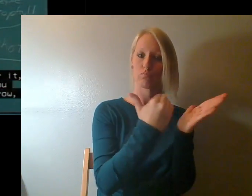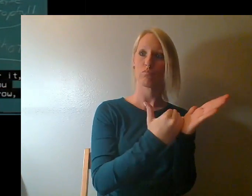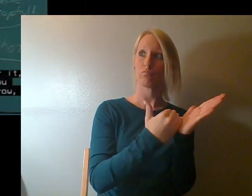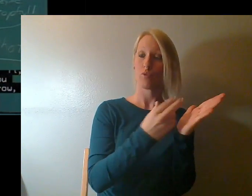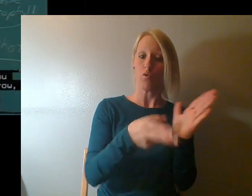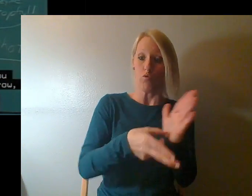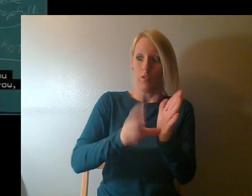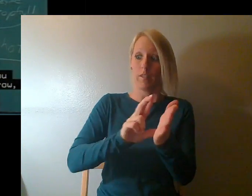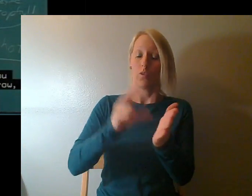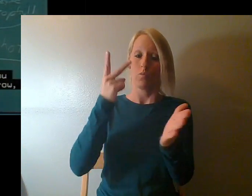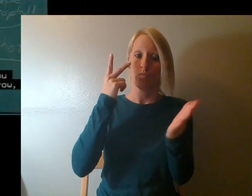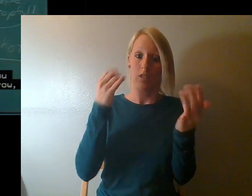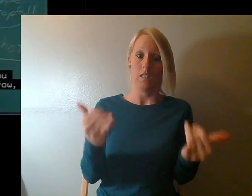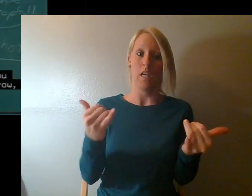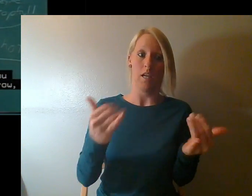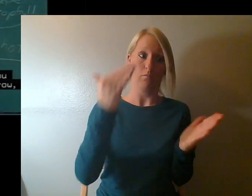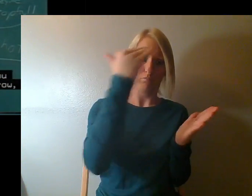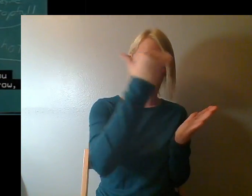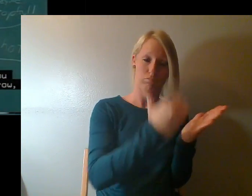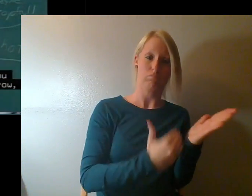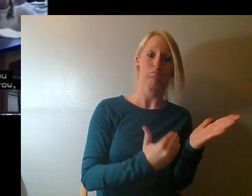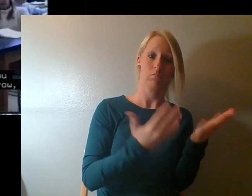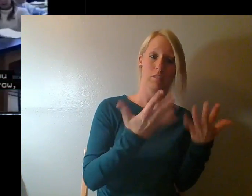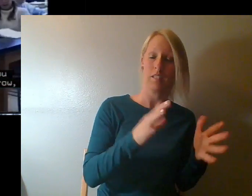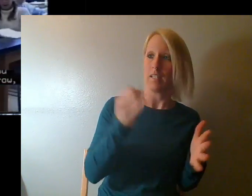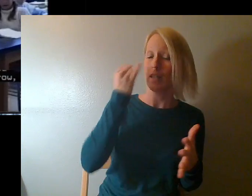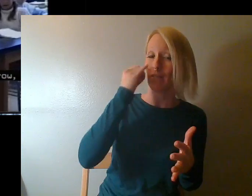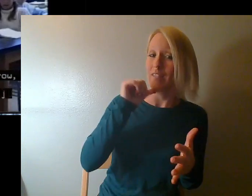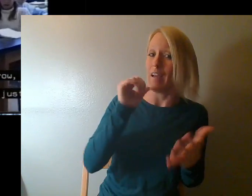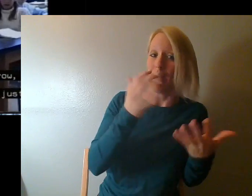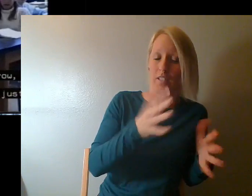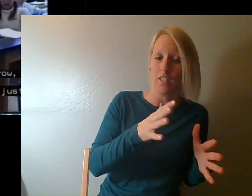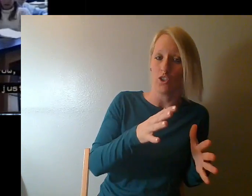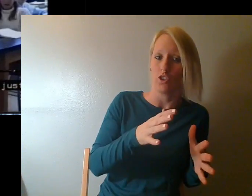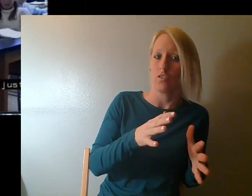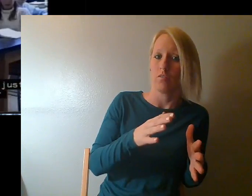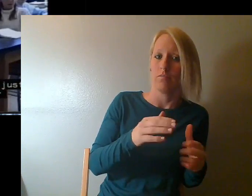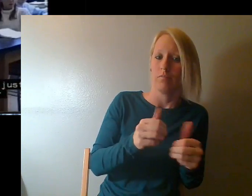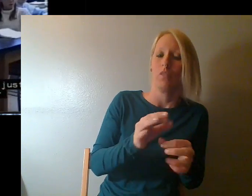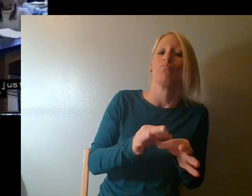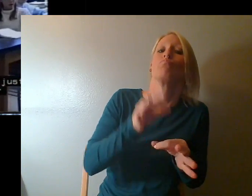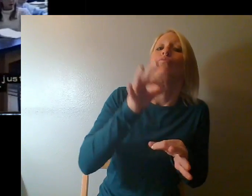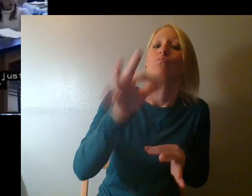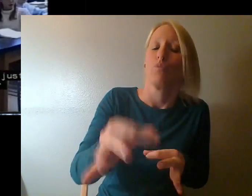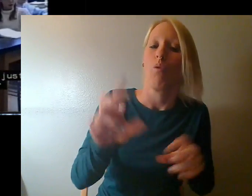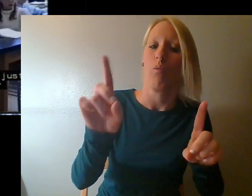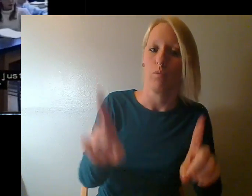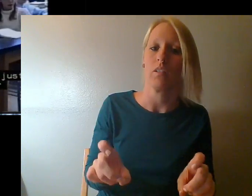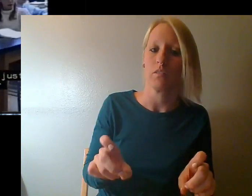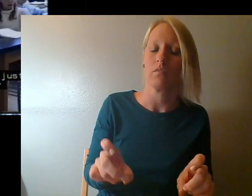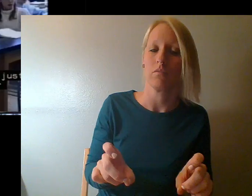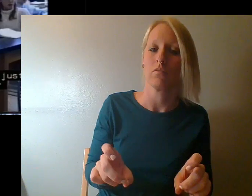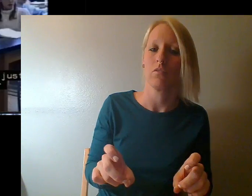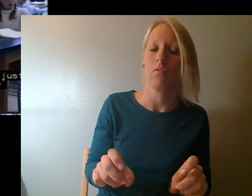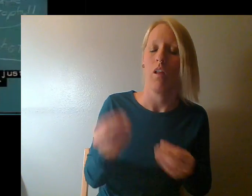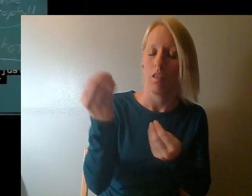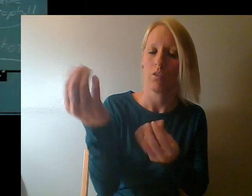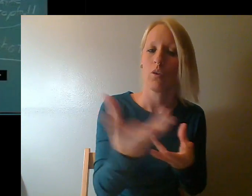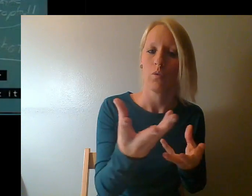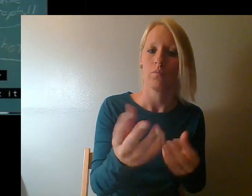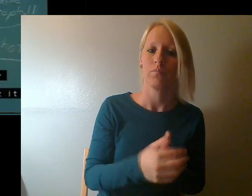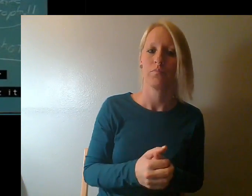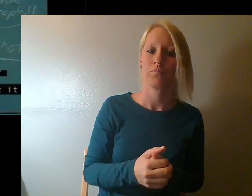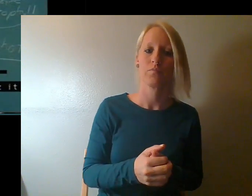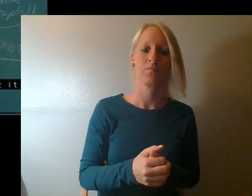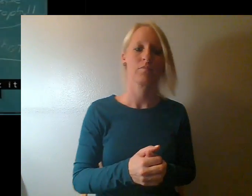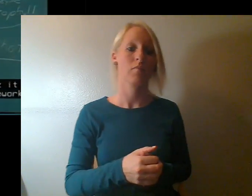quiz tomorrow, okay? Becky? So is it going to count just like is any wake-up quiz as a homework? If it was a wake-up